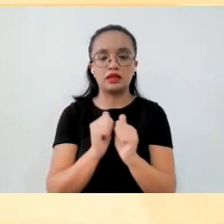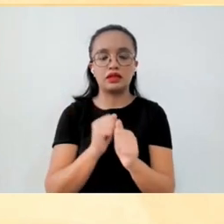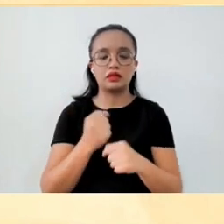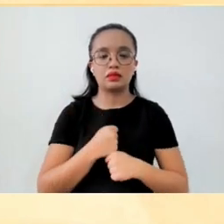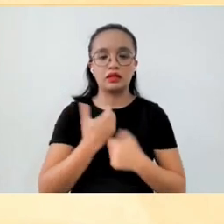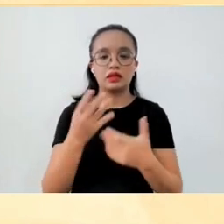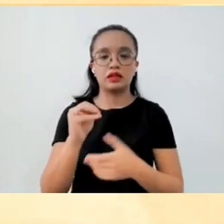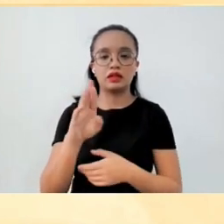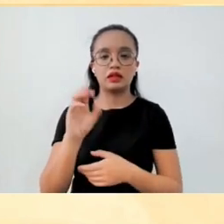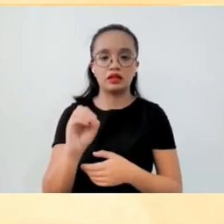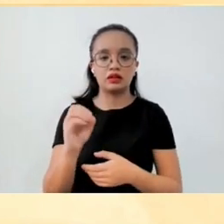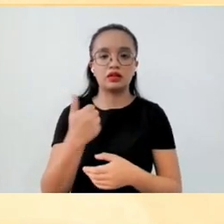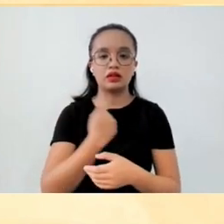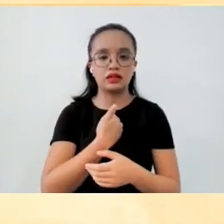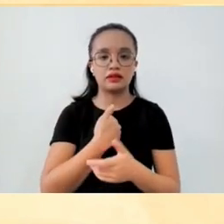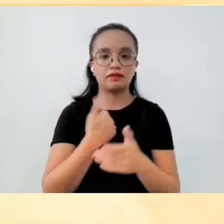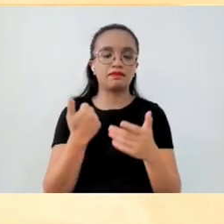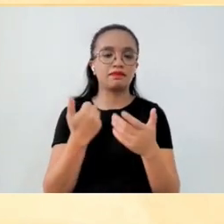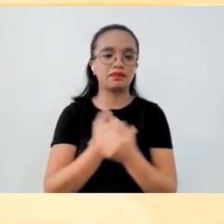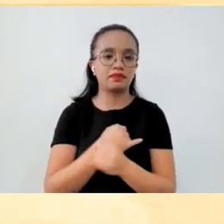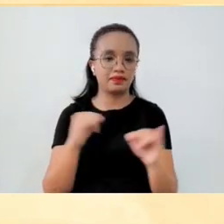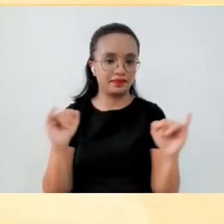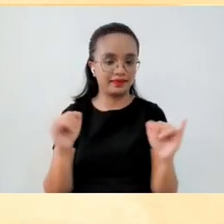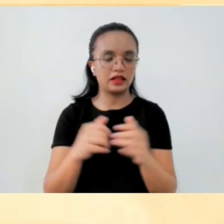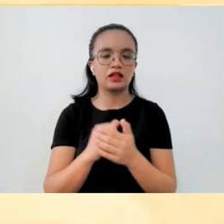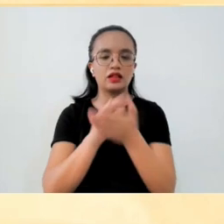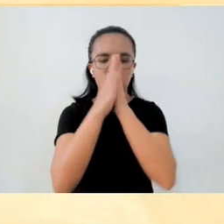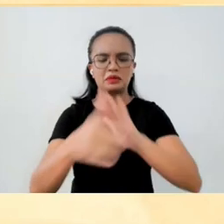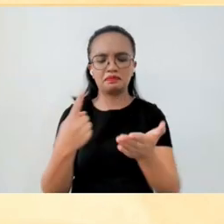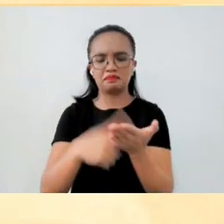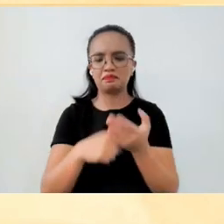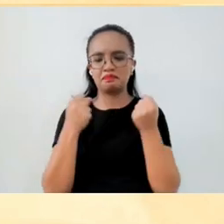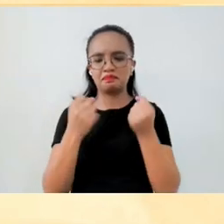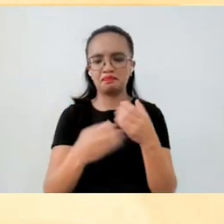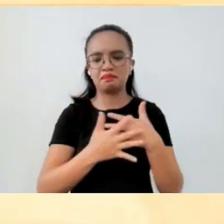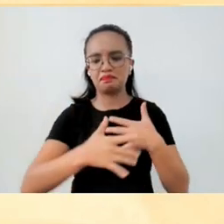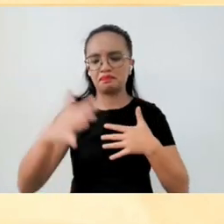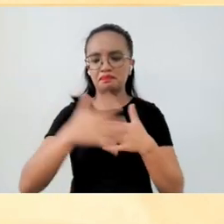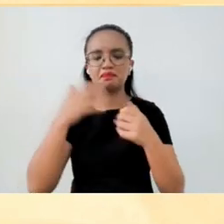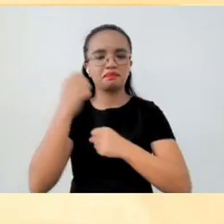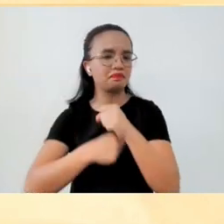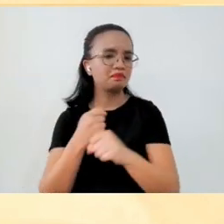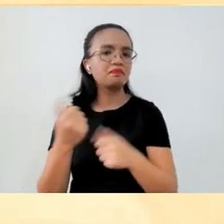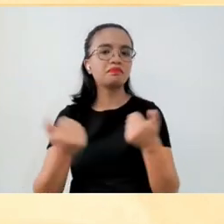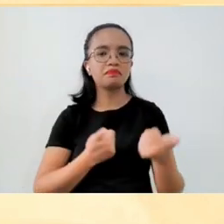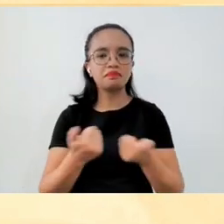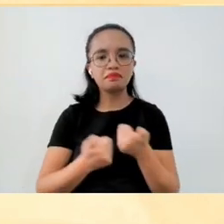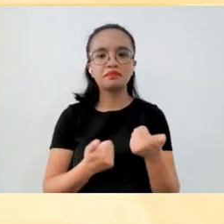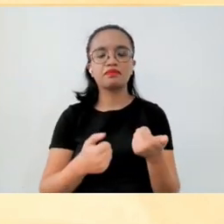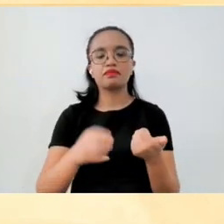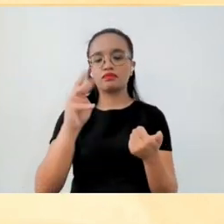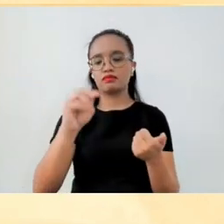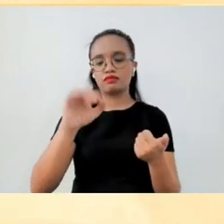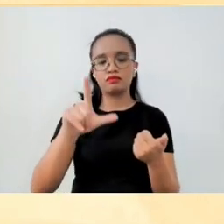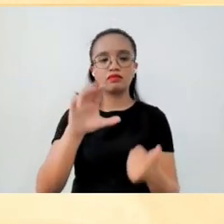to self-determination. Peace talks continued through many administrations. The MNLF splinter group, the